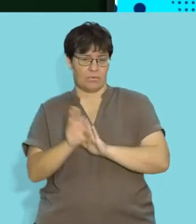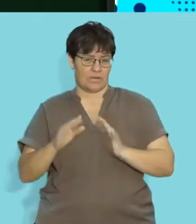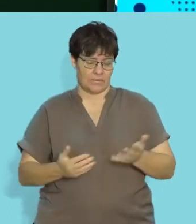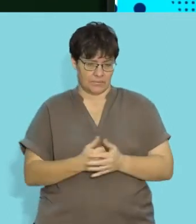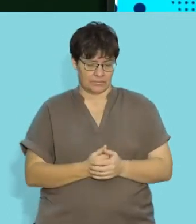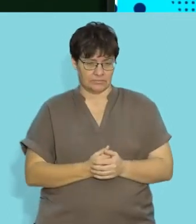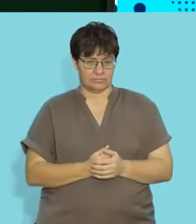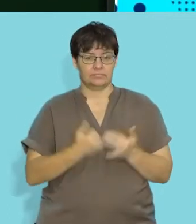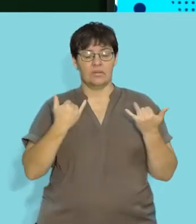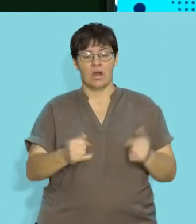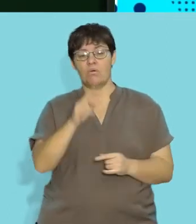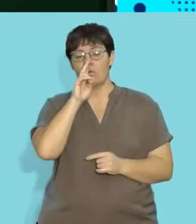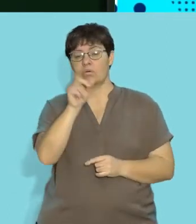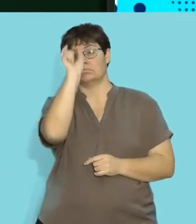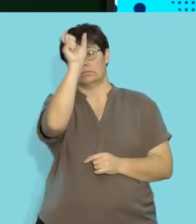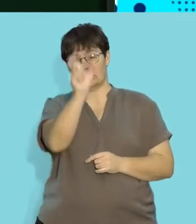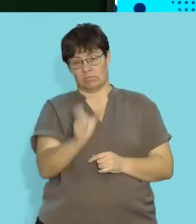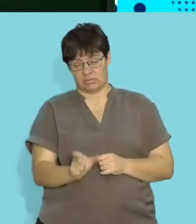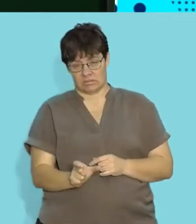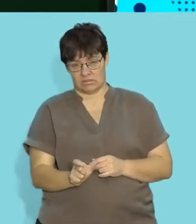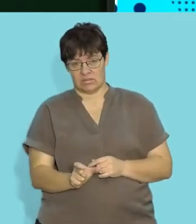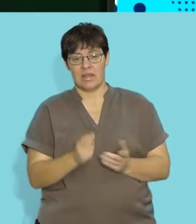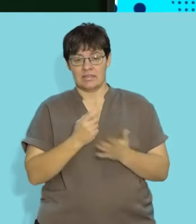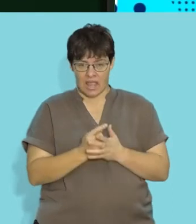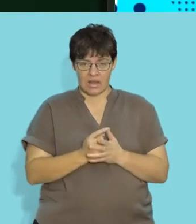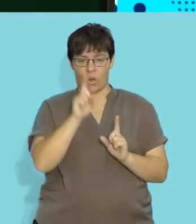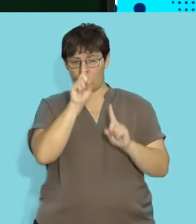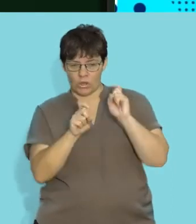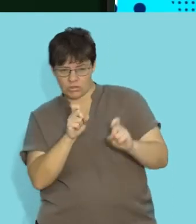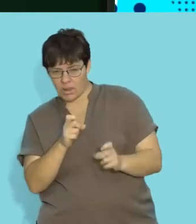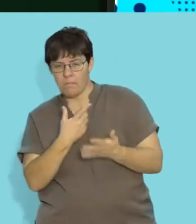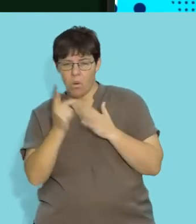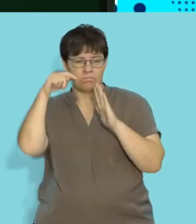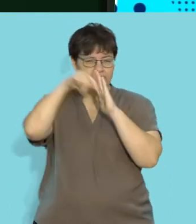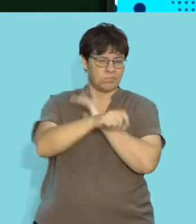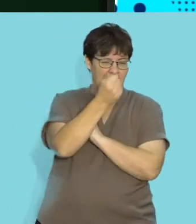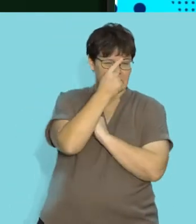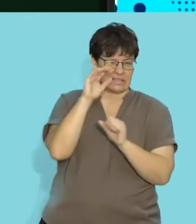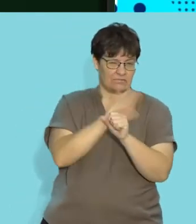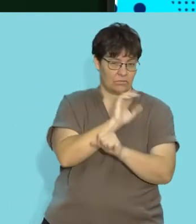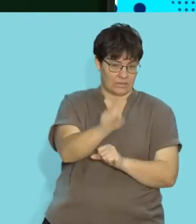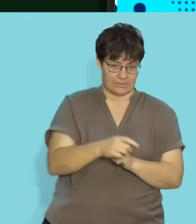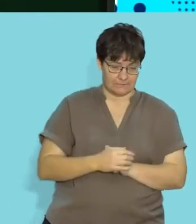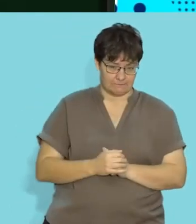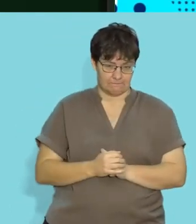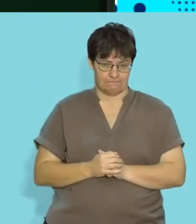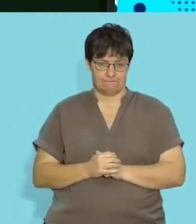concepts. In our next bit, we've got to look at some terminology, and then we'll take some questions that require a bit more in-depth